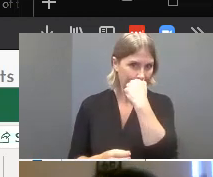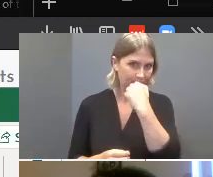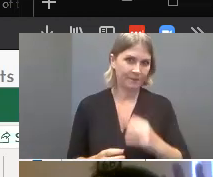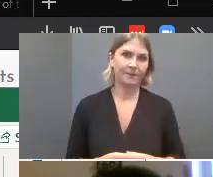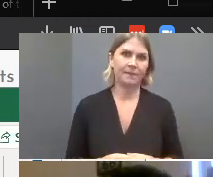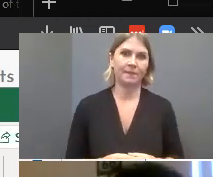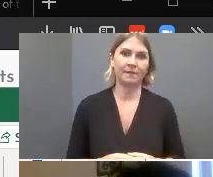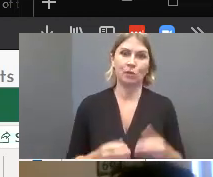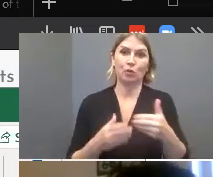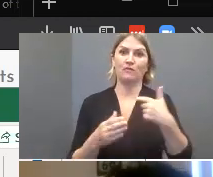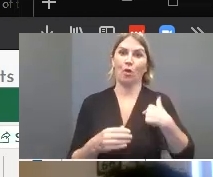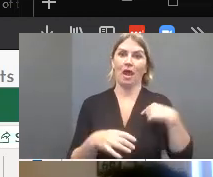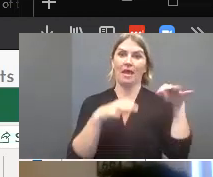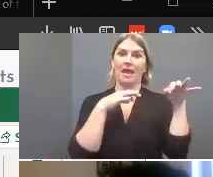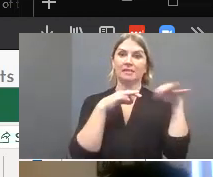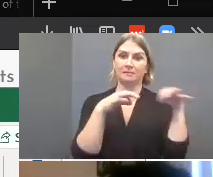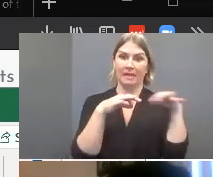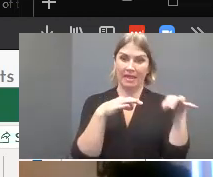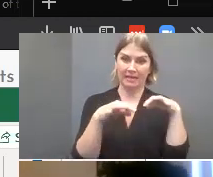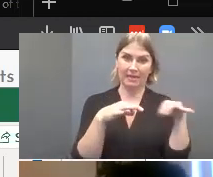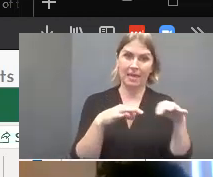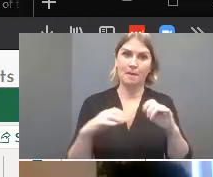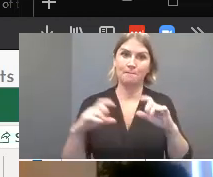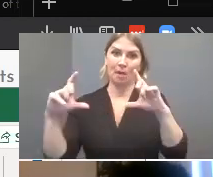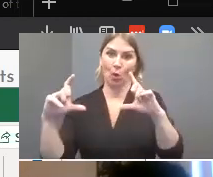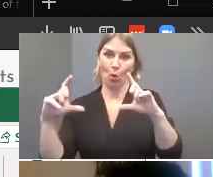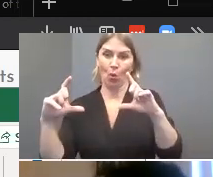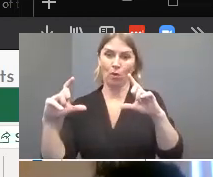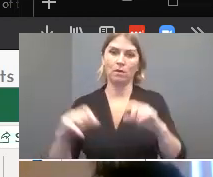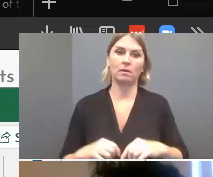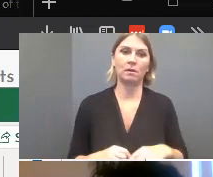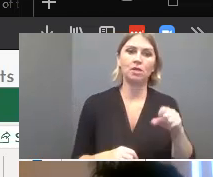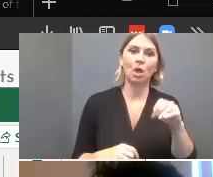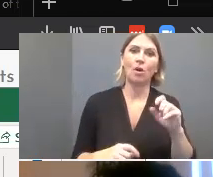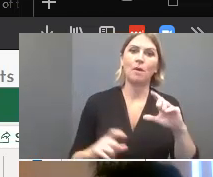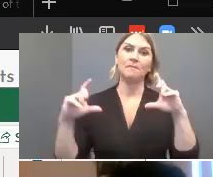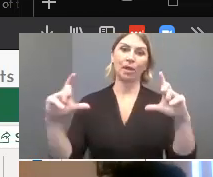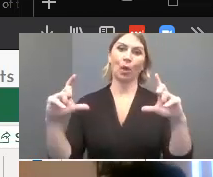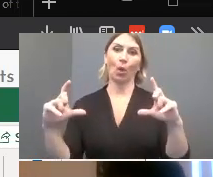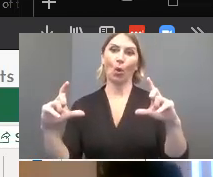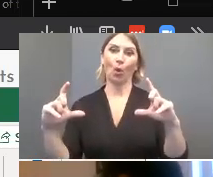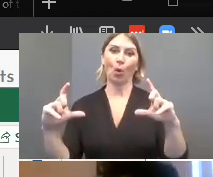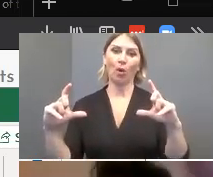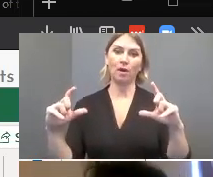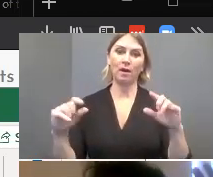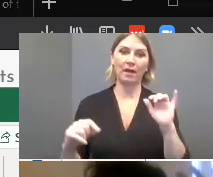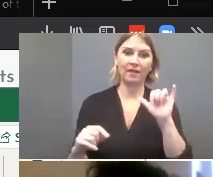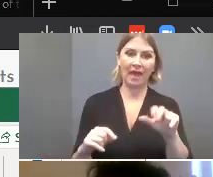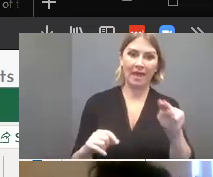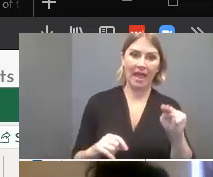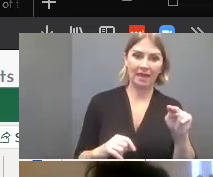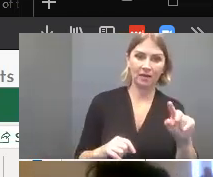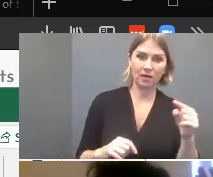So before I explain little o, let me explain big O once again. So for big O, apart from N0, so forget